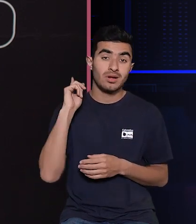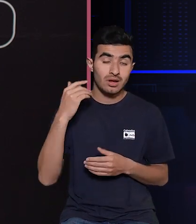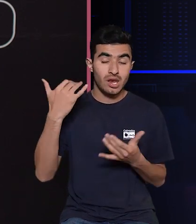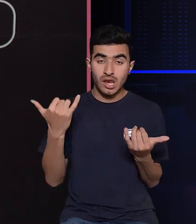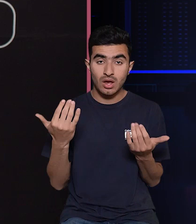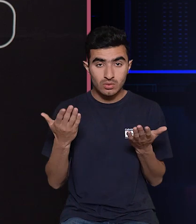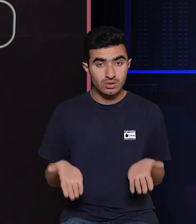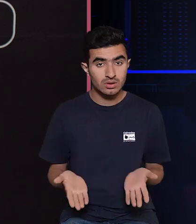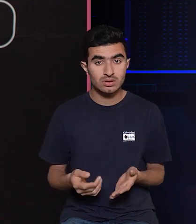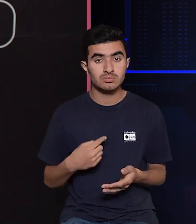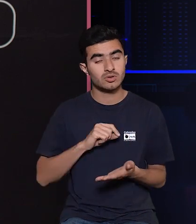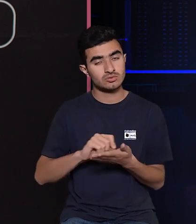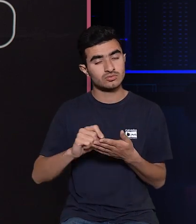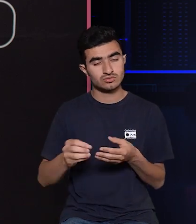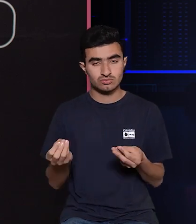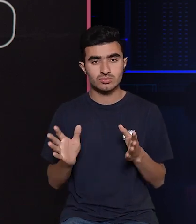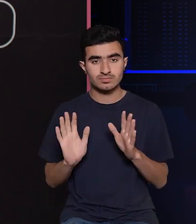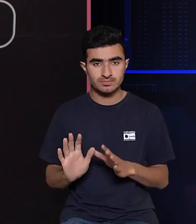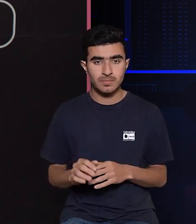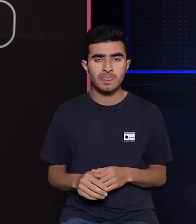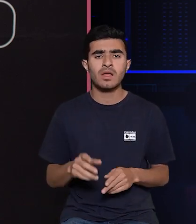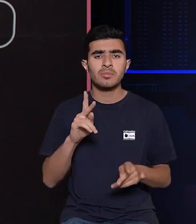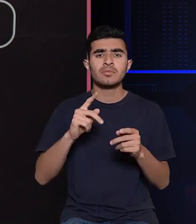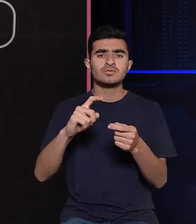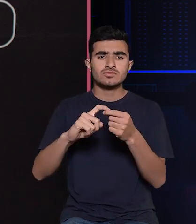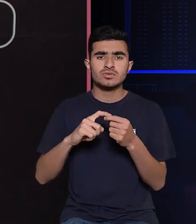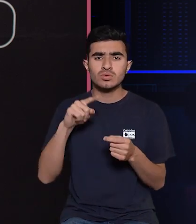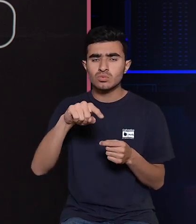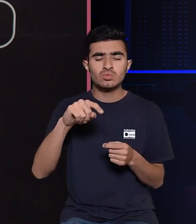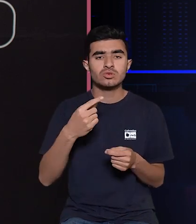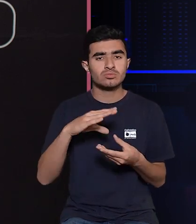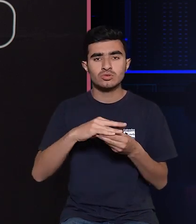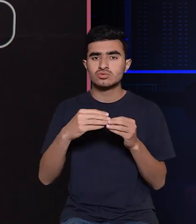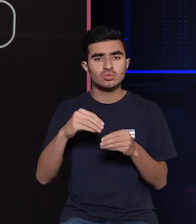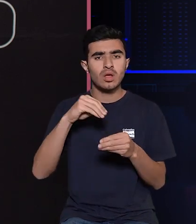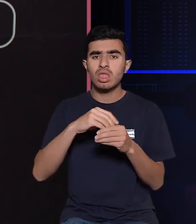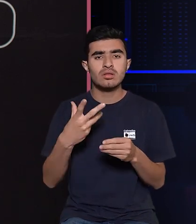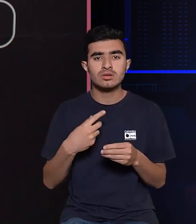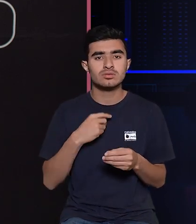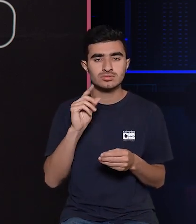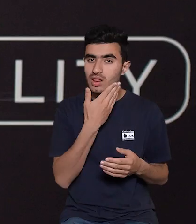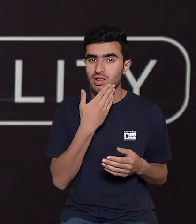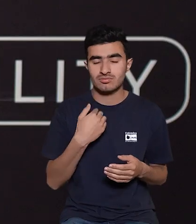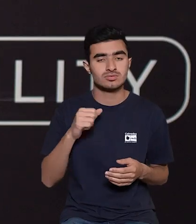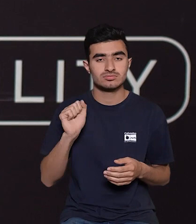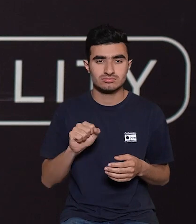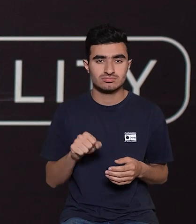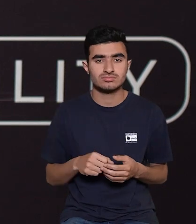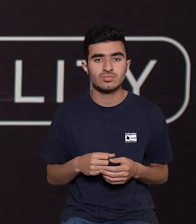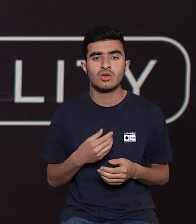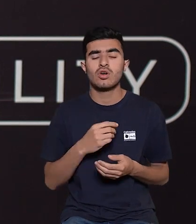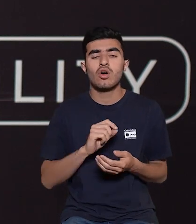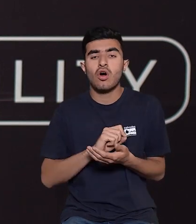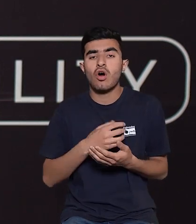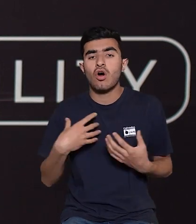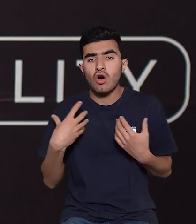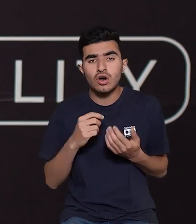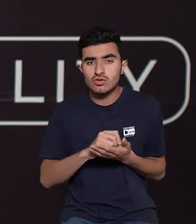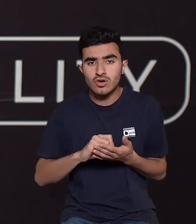People often ask me about the genre of my stories, and I often say, I've never thought about genre as a stories, but it's a mix really. I